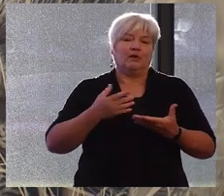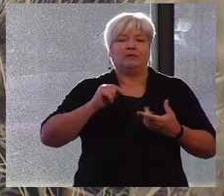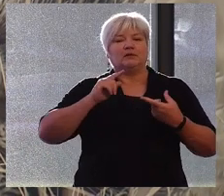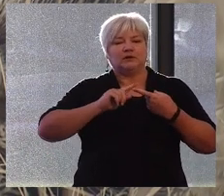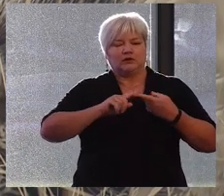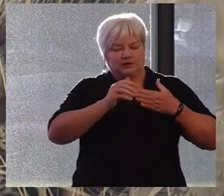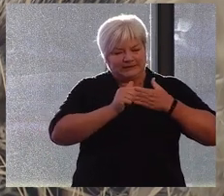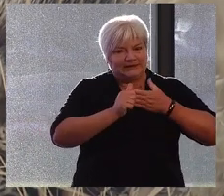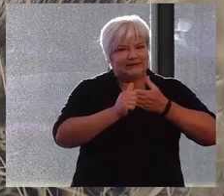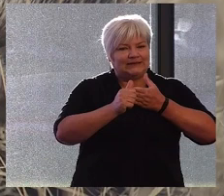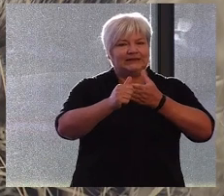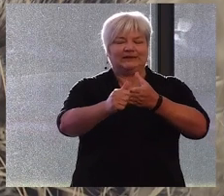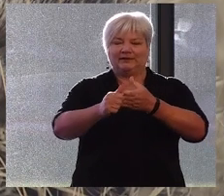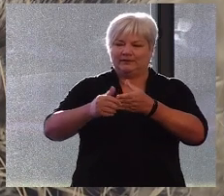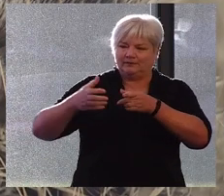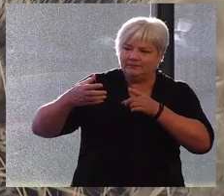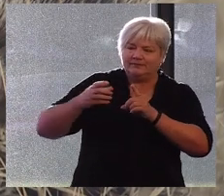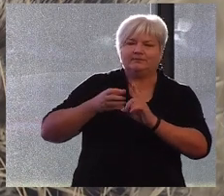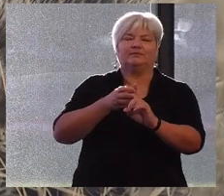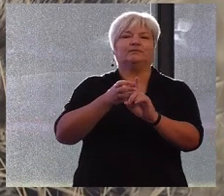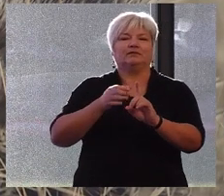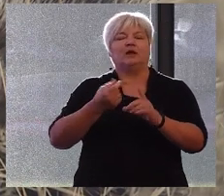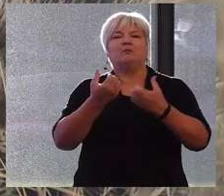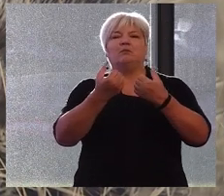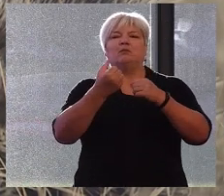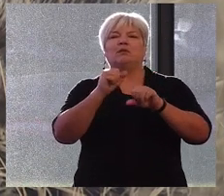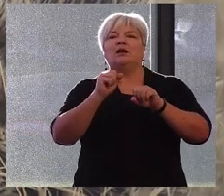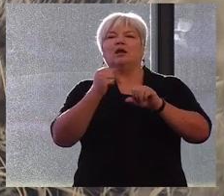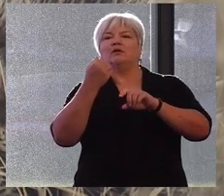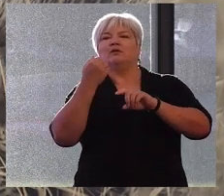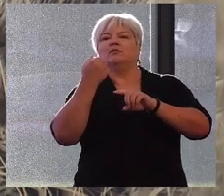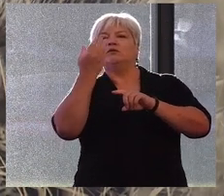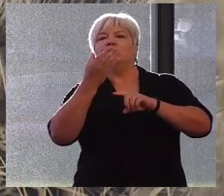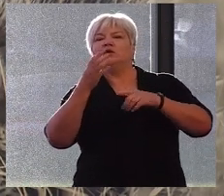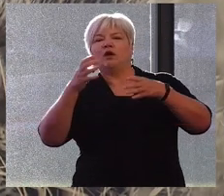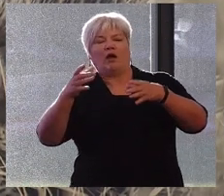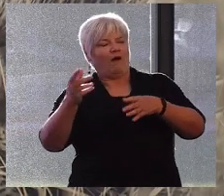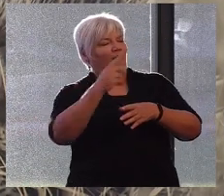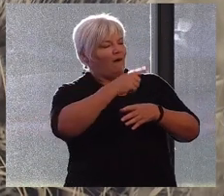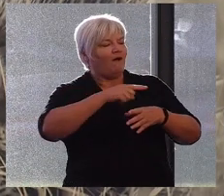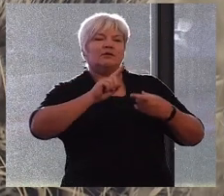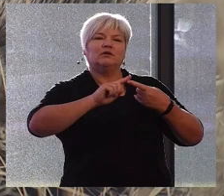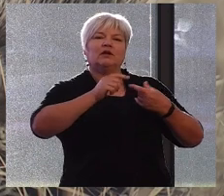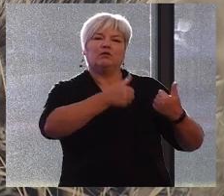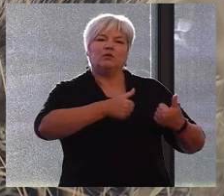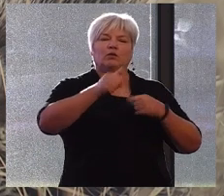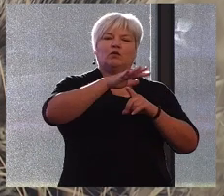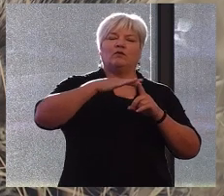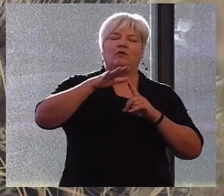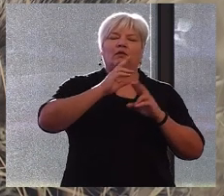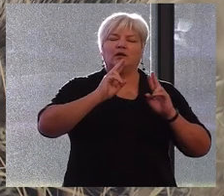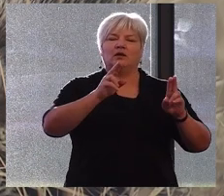leadership in the environment space and protect the environment for future generations. Through our Nature Fund, we've allocated $13.5 million